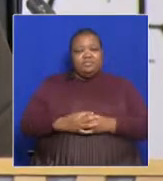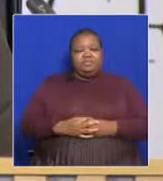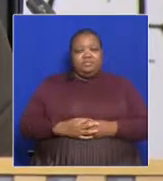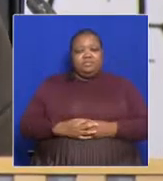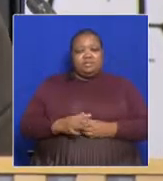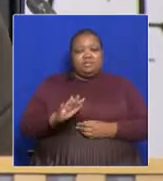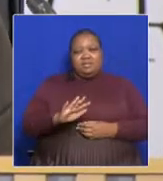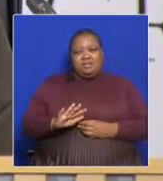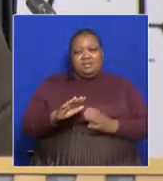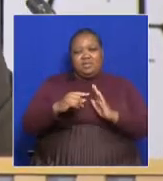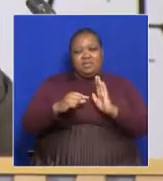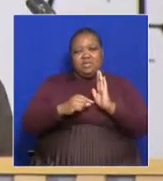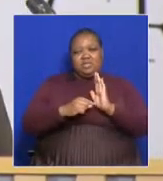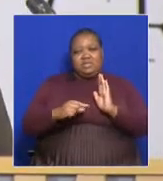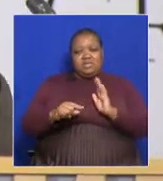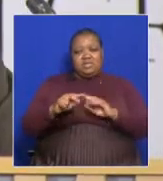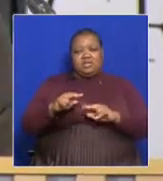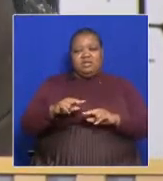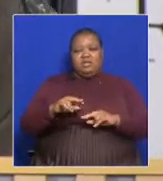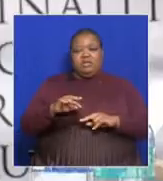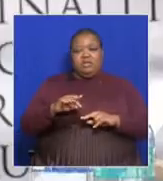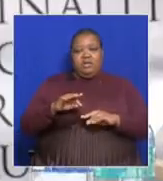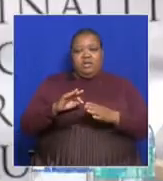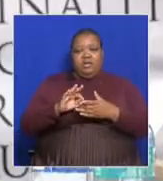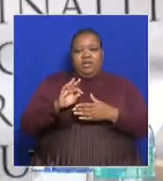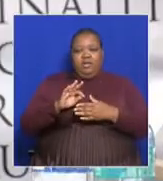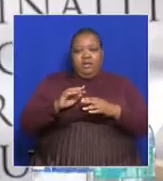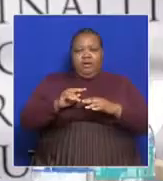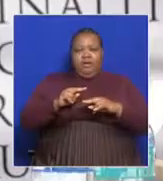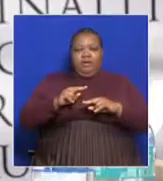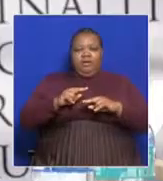of February 2024. Okay.